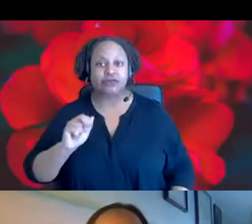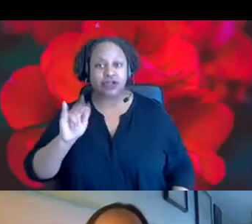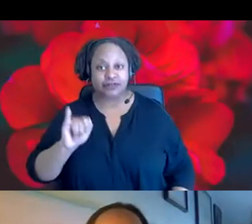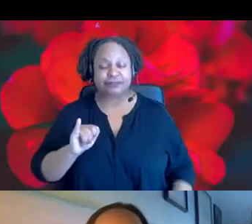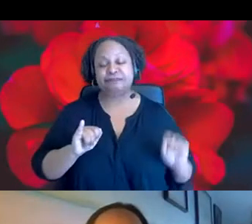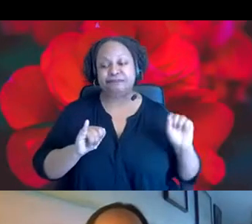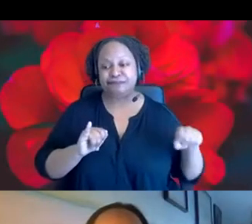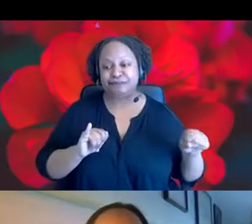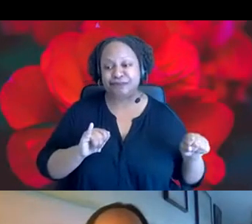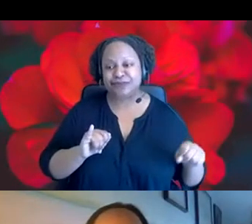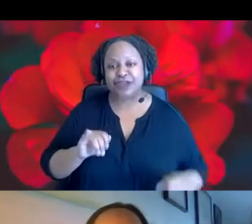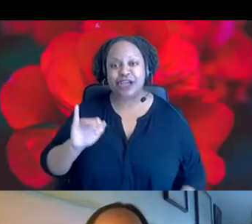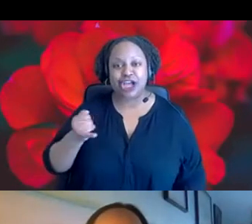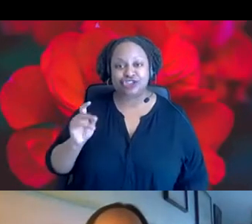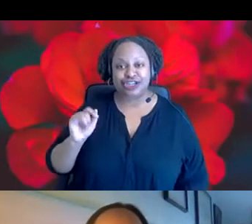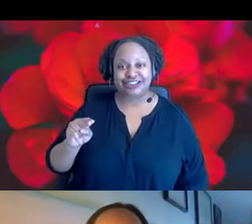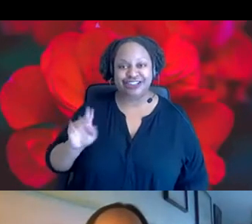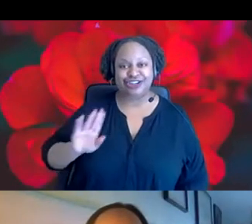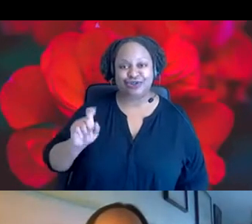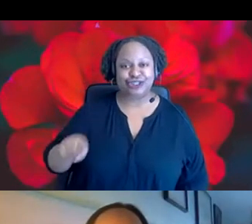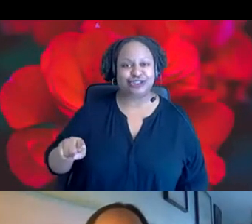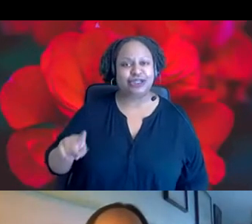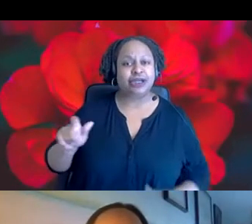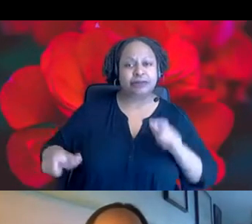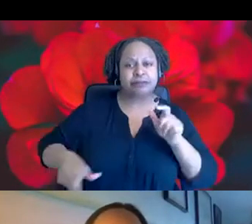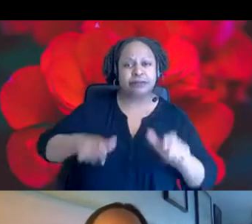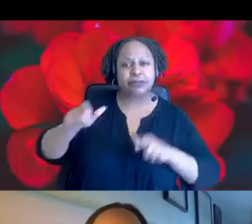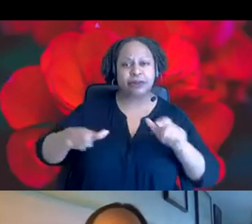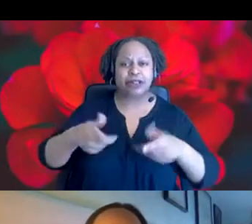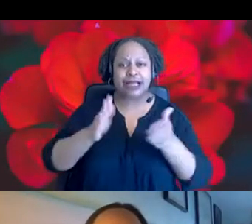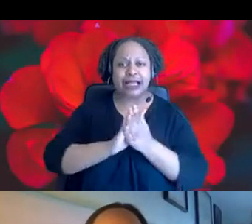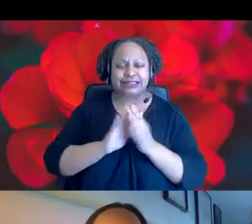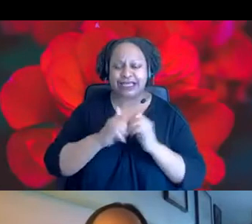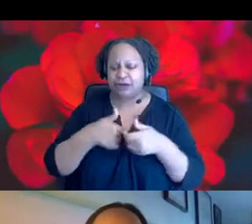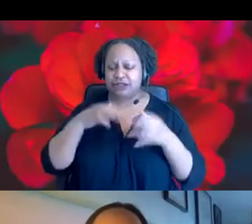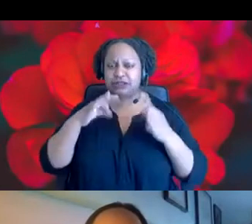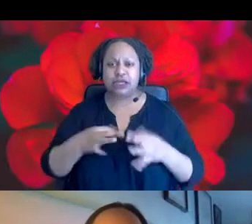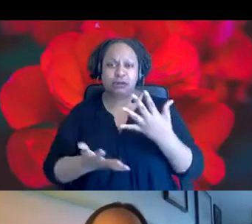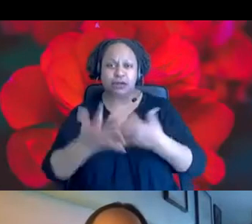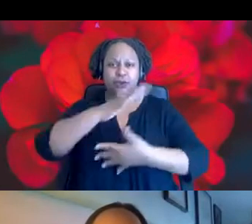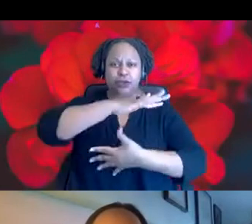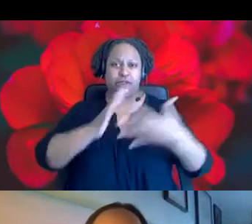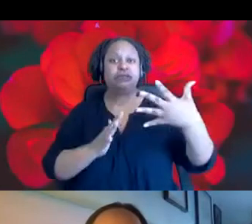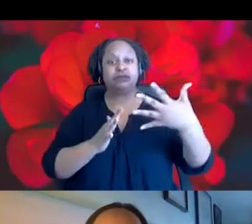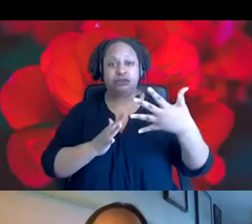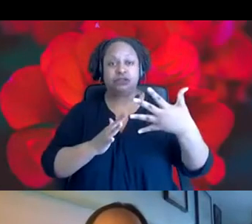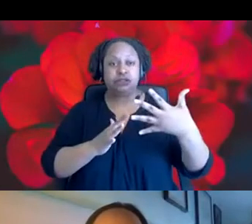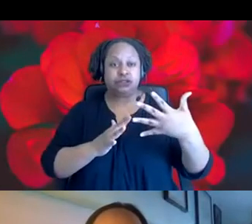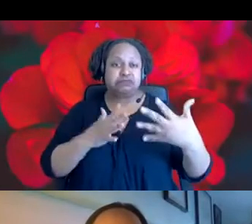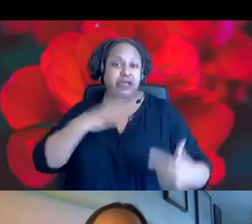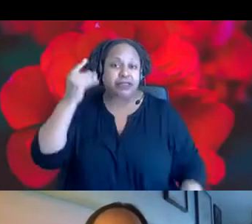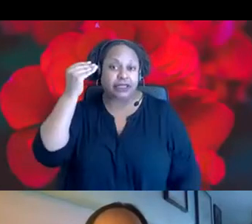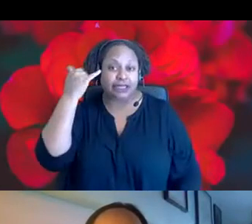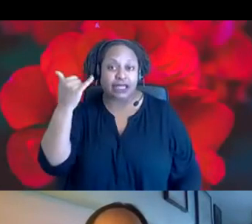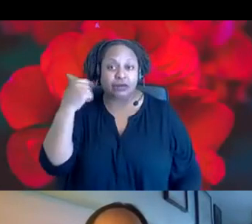the question Jacqueline proposed in terms of what people are asking, which is how do I prioritize? And I think that's kind of what I'm thinking about in